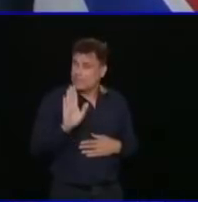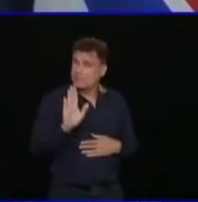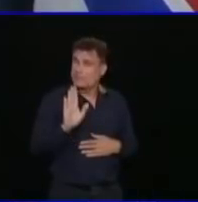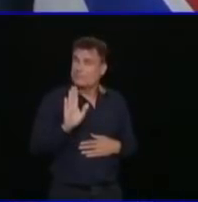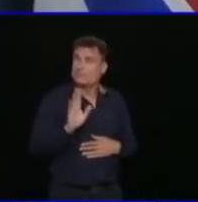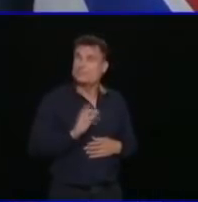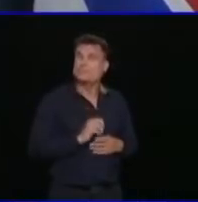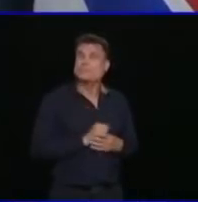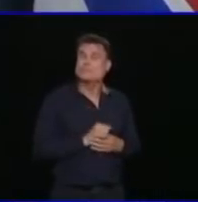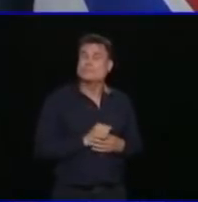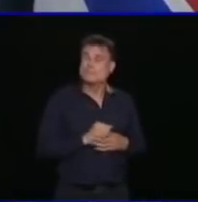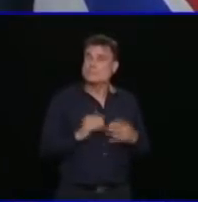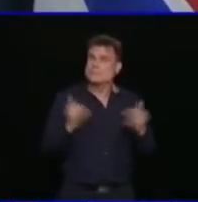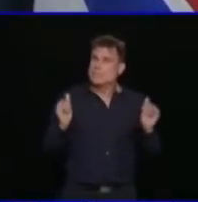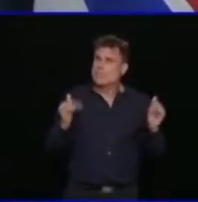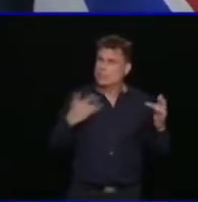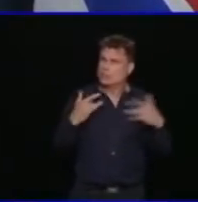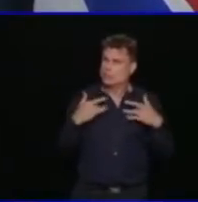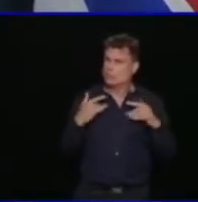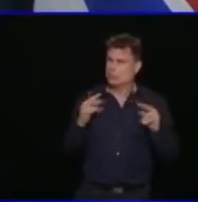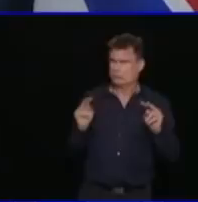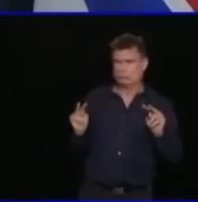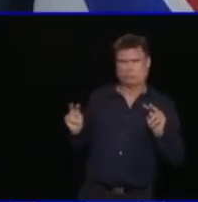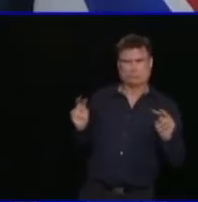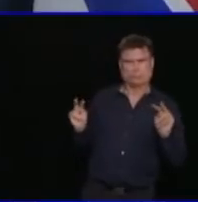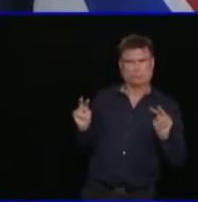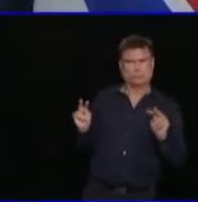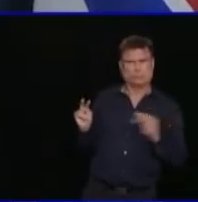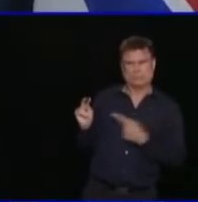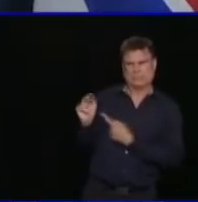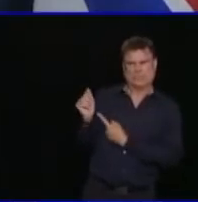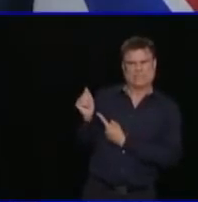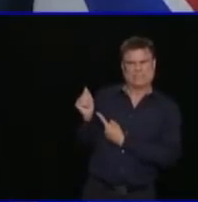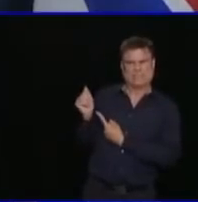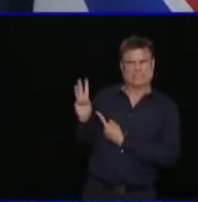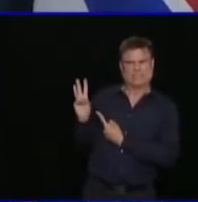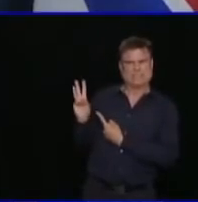that. We'll know that from the beginning of the pandemic,